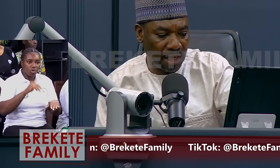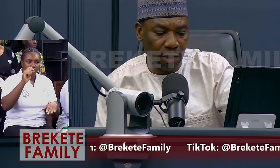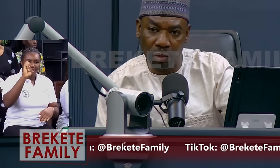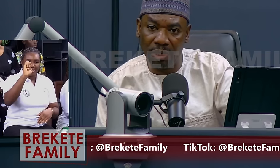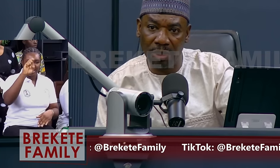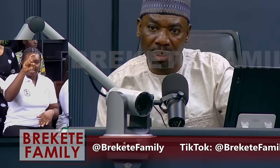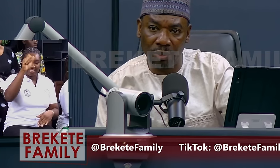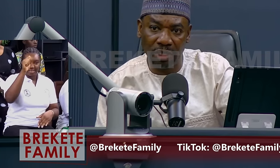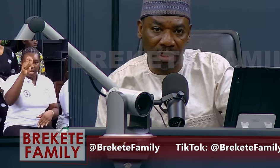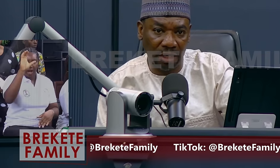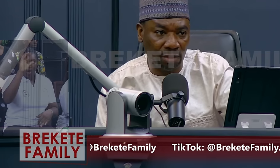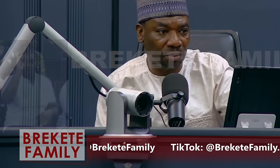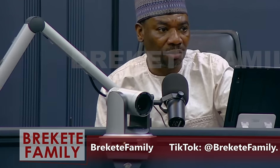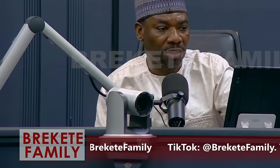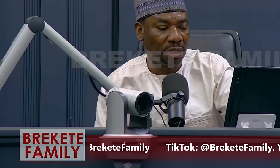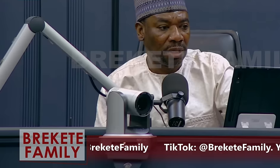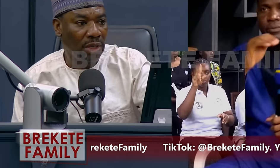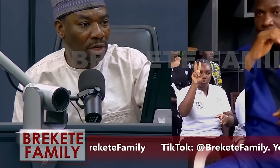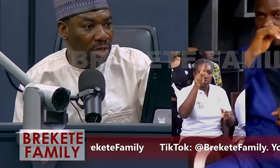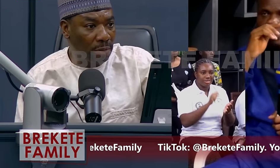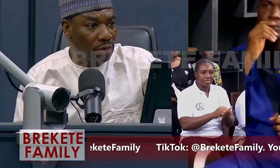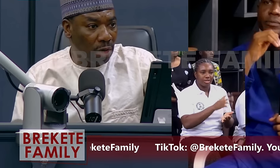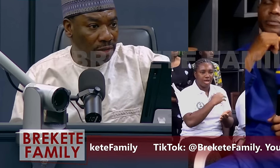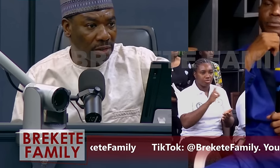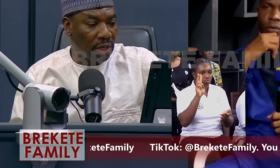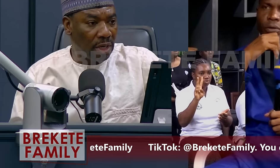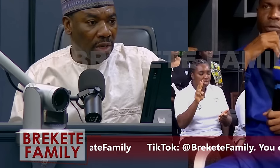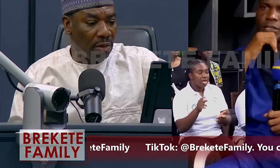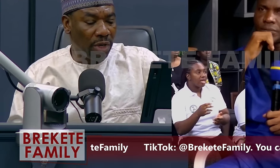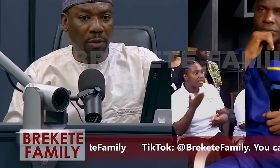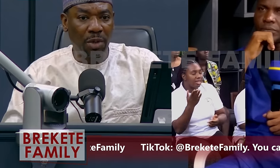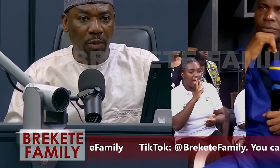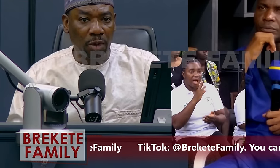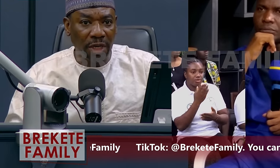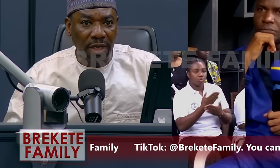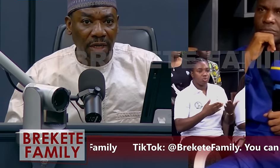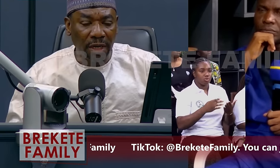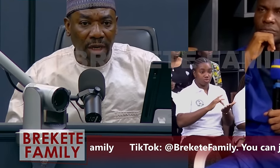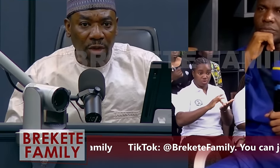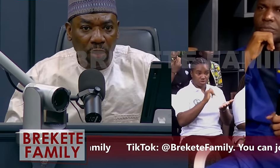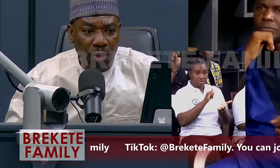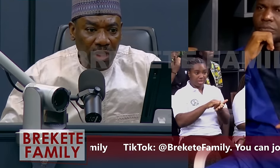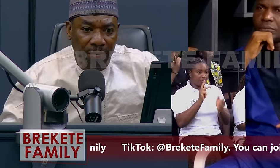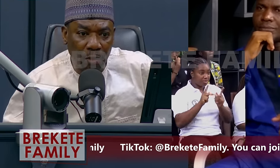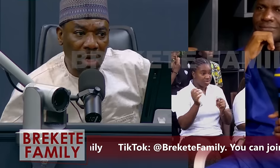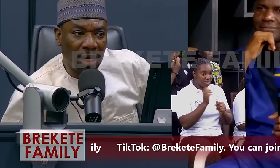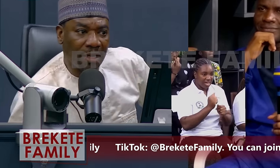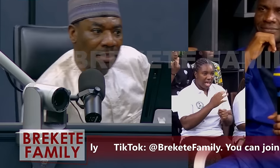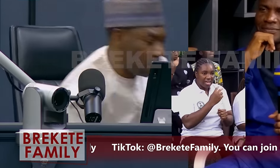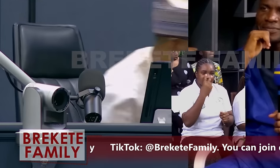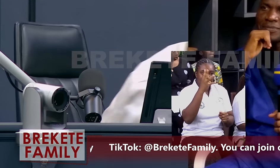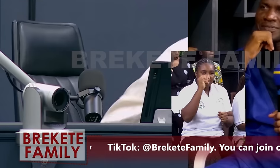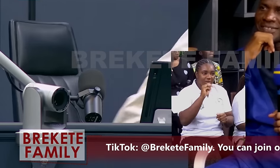that 2002. He got some drugs where some people go take. You go see them, they walk out like